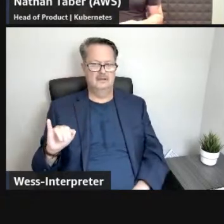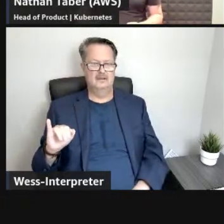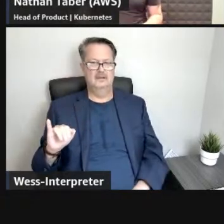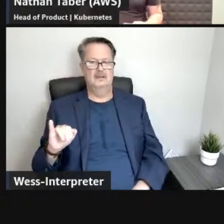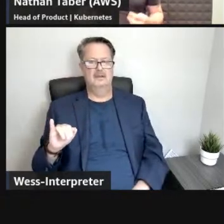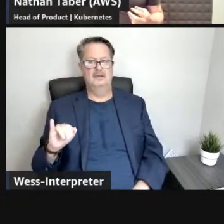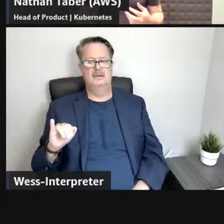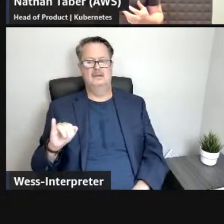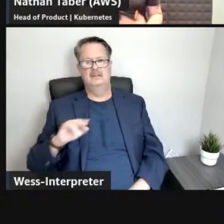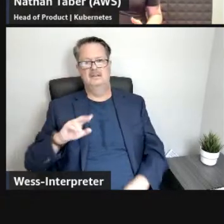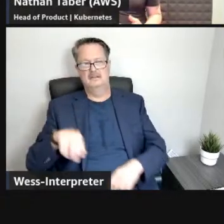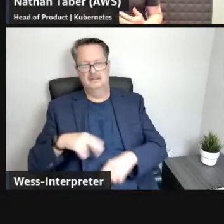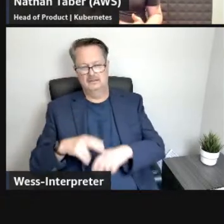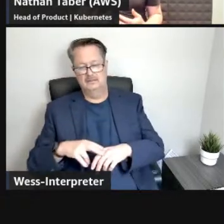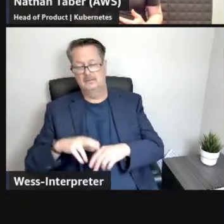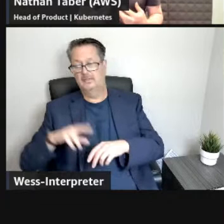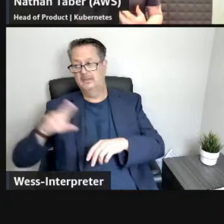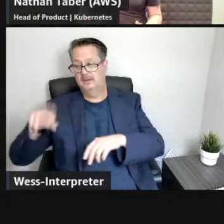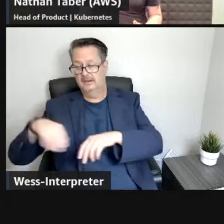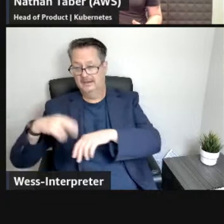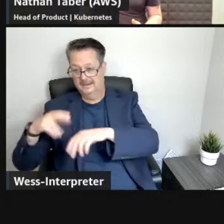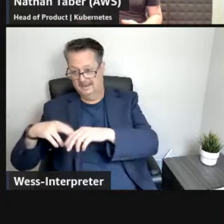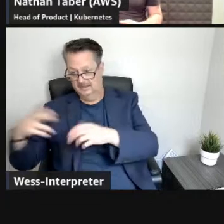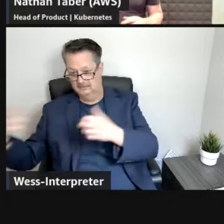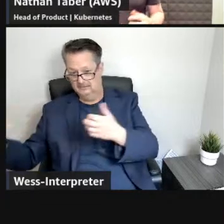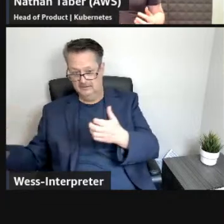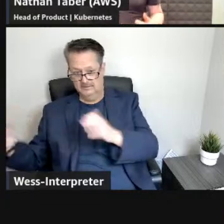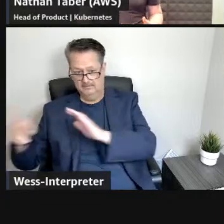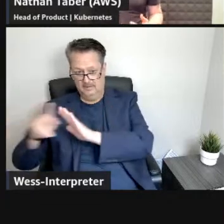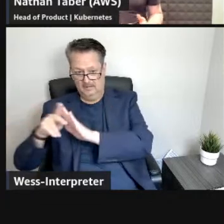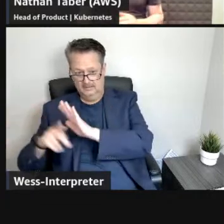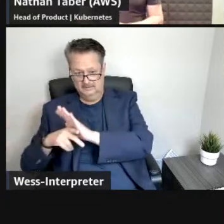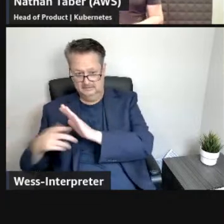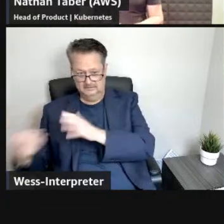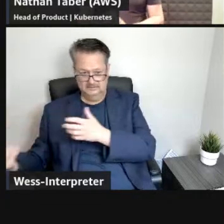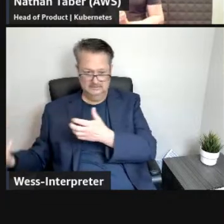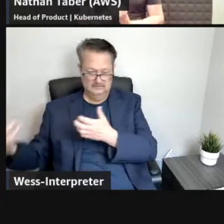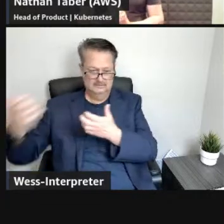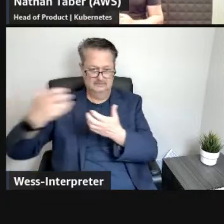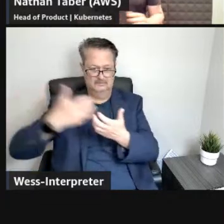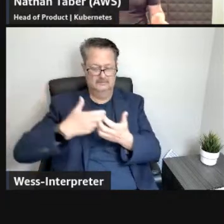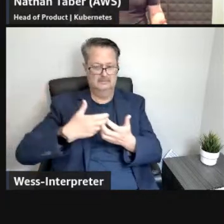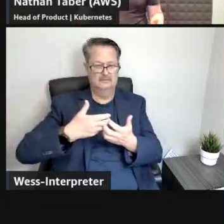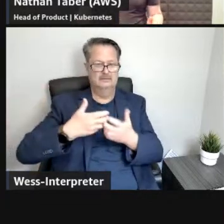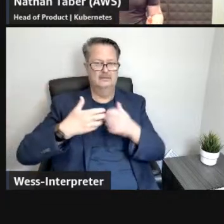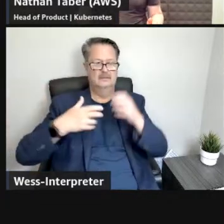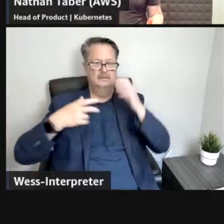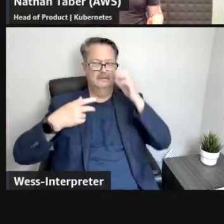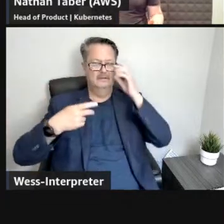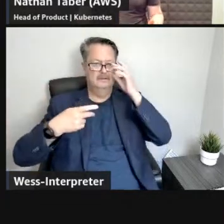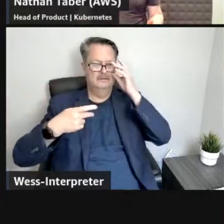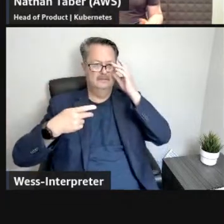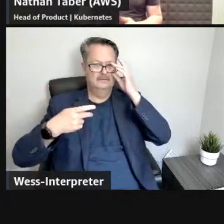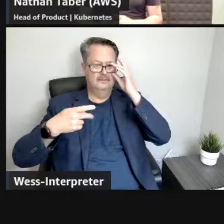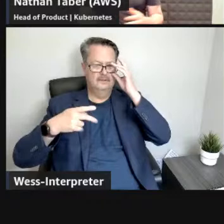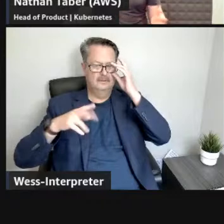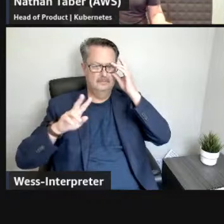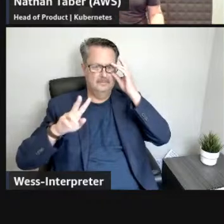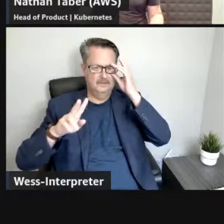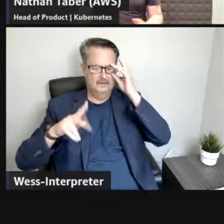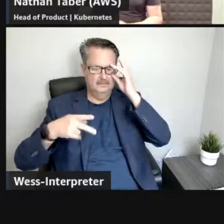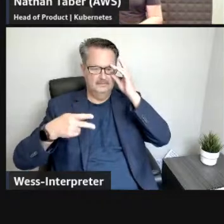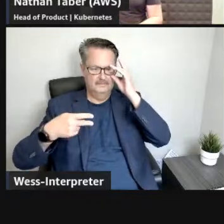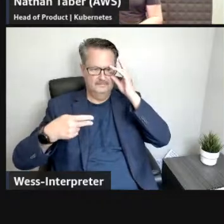network policies into the Amazon VPC CNI. And this allows you to basically get security for your network